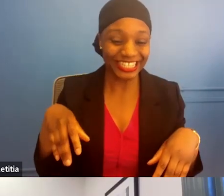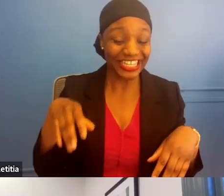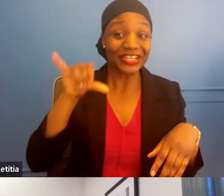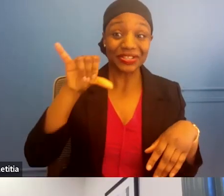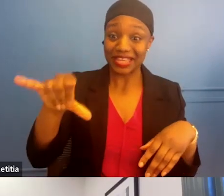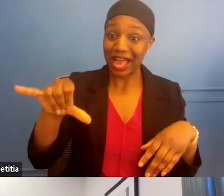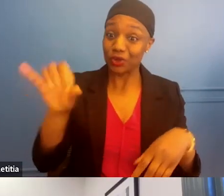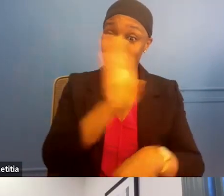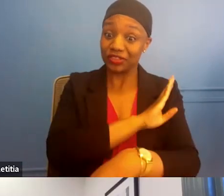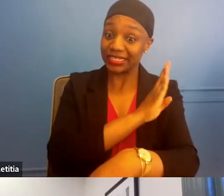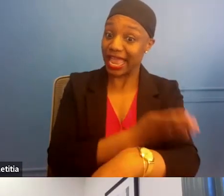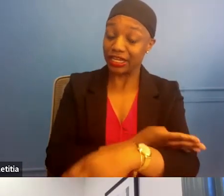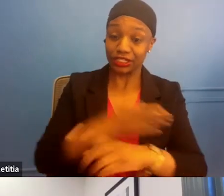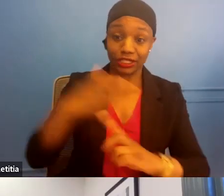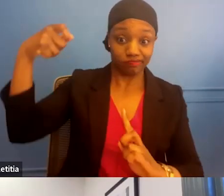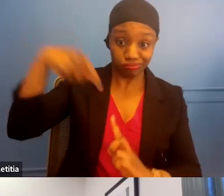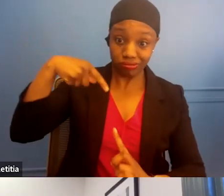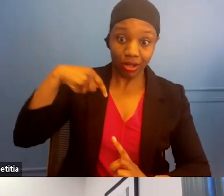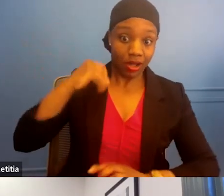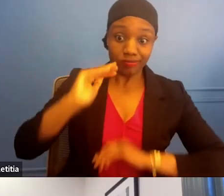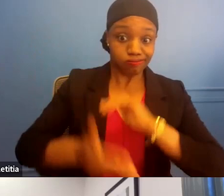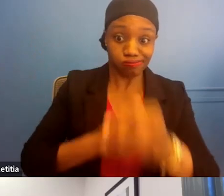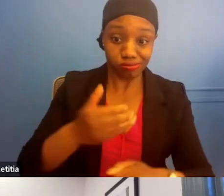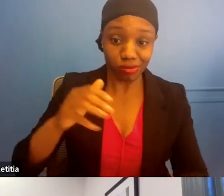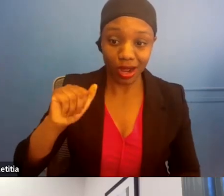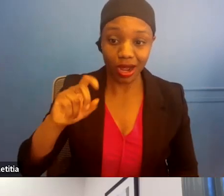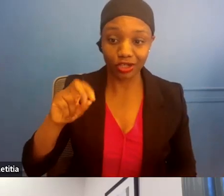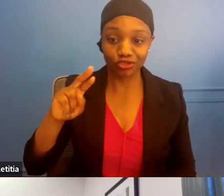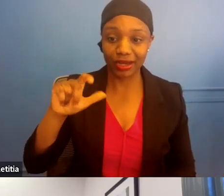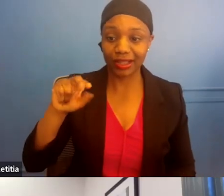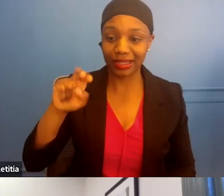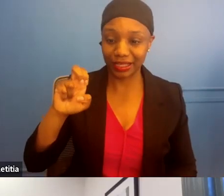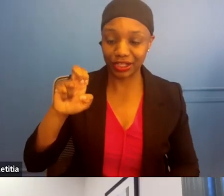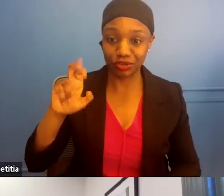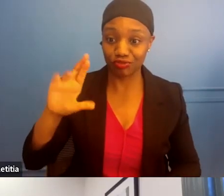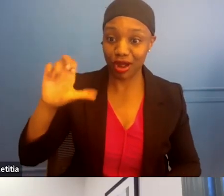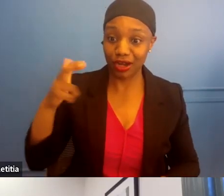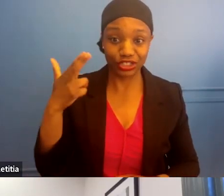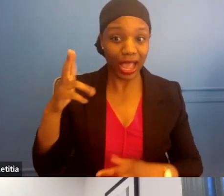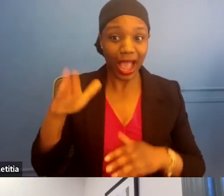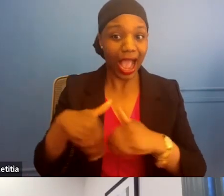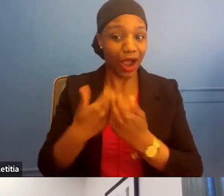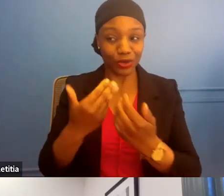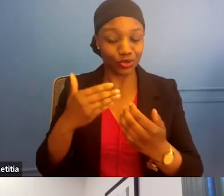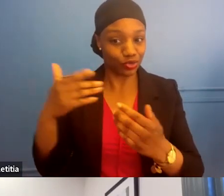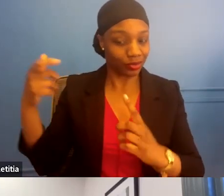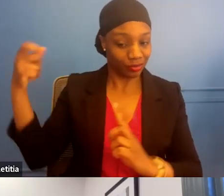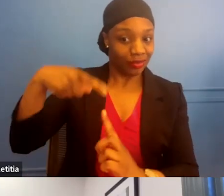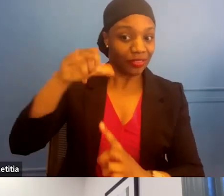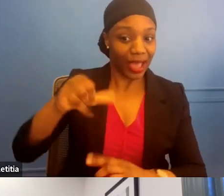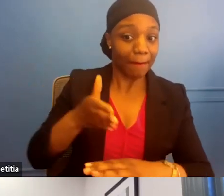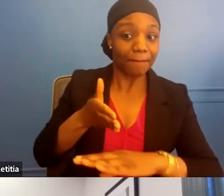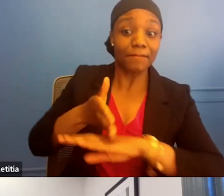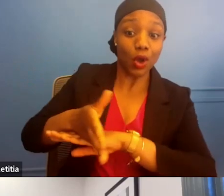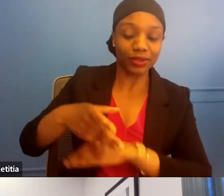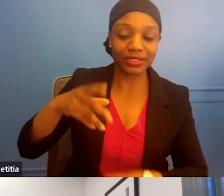adrenaline rush. So how are you getting that adrenaline rush now in your post-Farallon life? Well, in my post-Farallon life, I'm